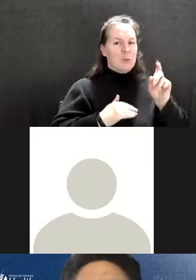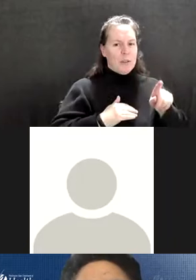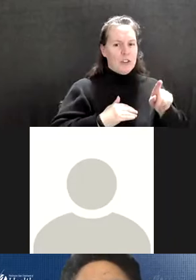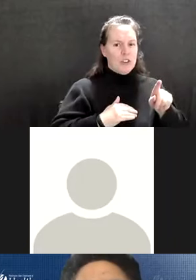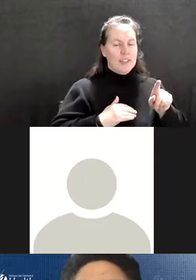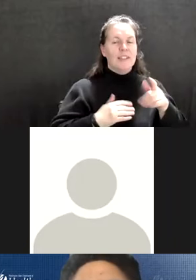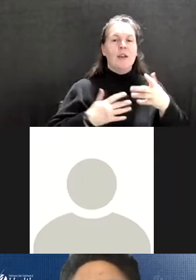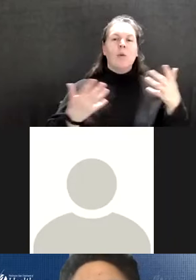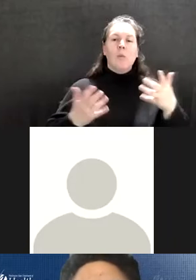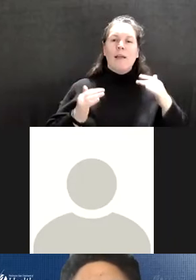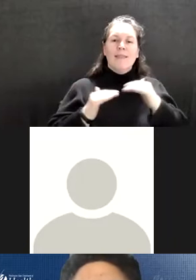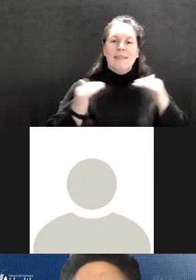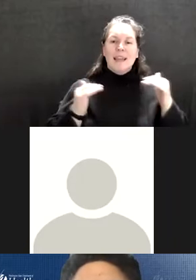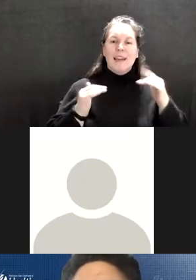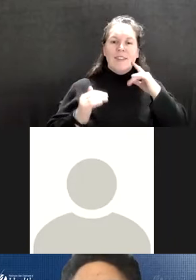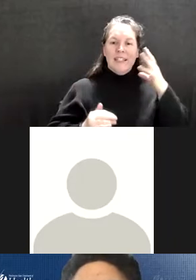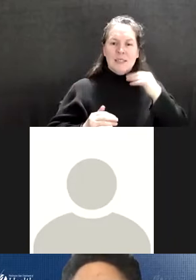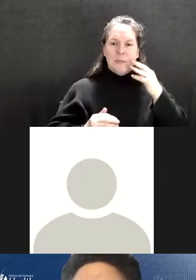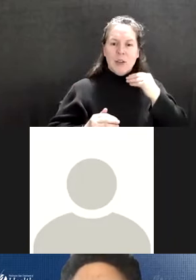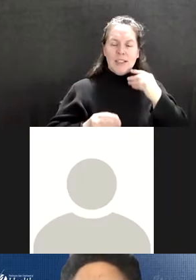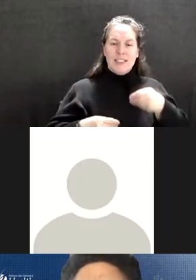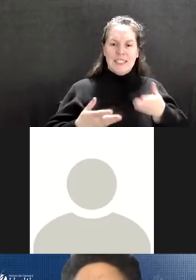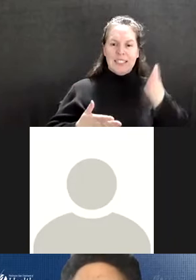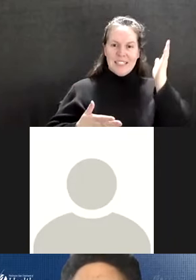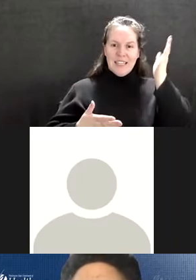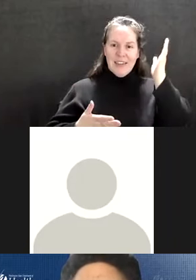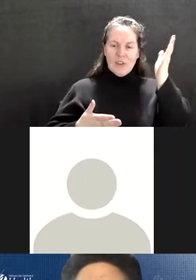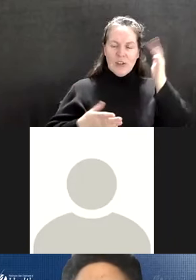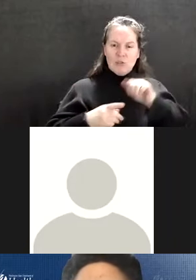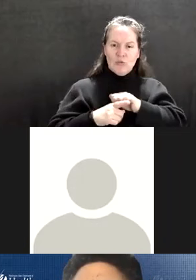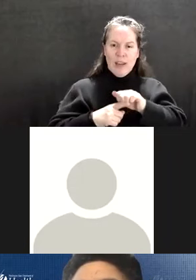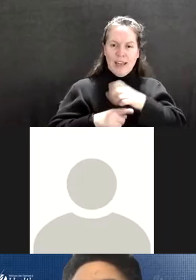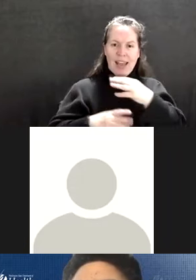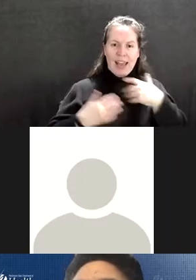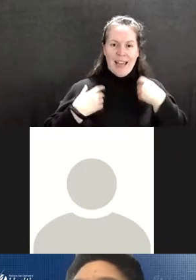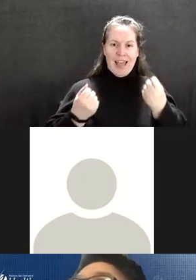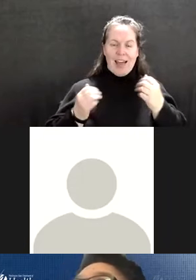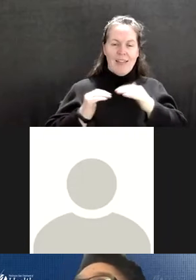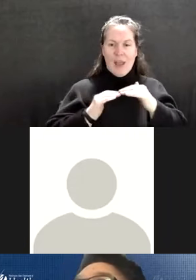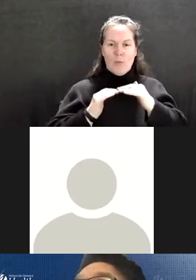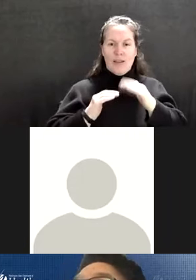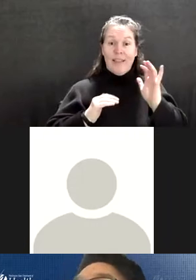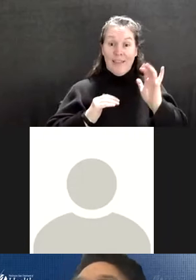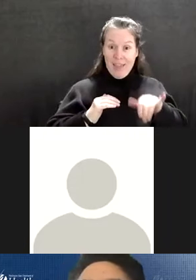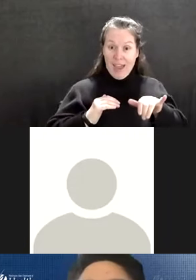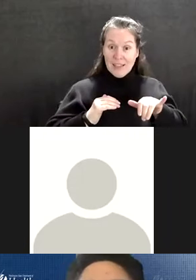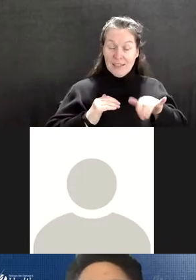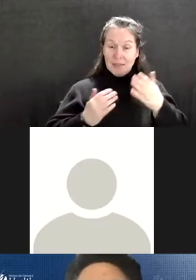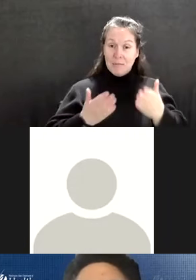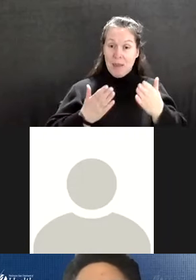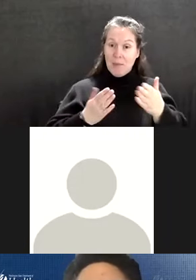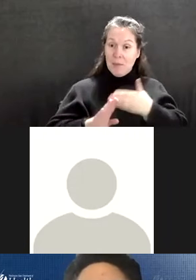what level of experience delivering training and health equity? Perhaps that's the qualifiers